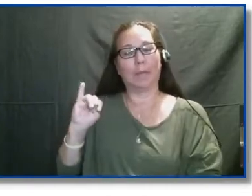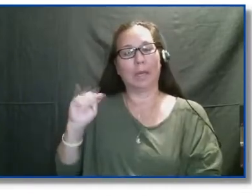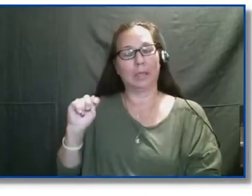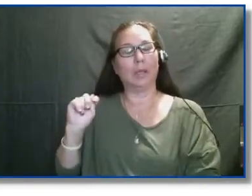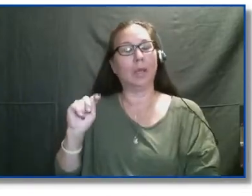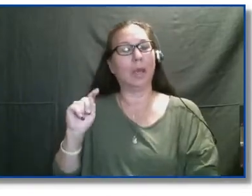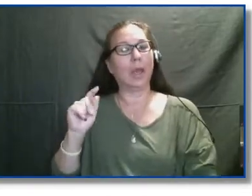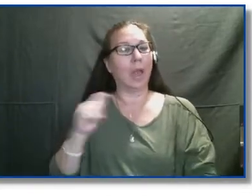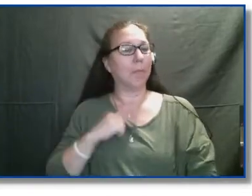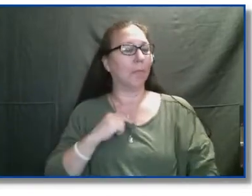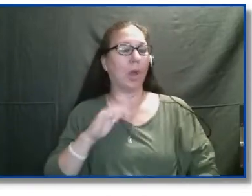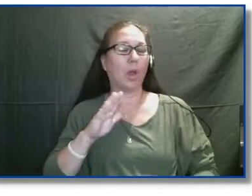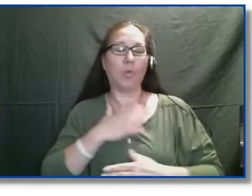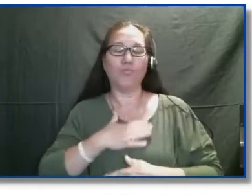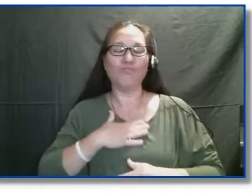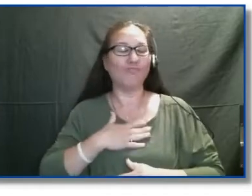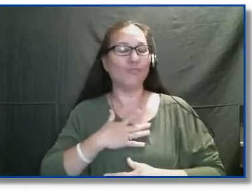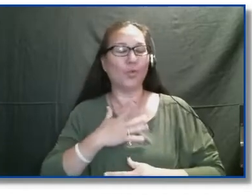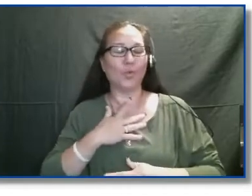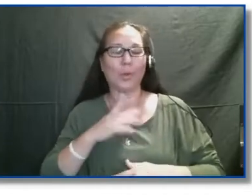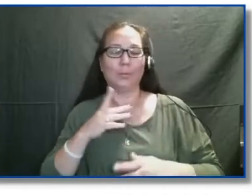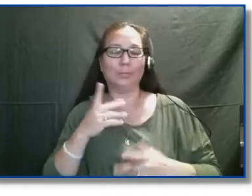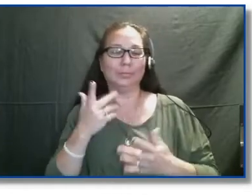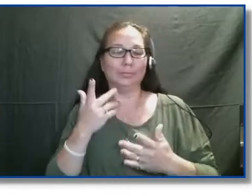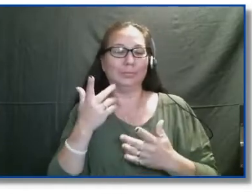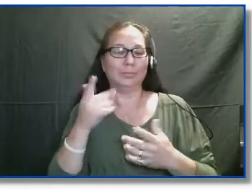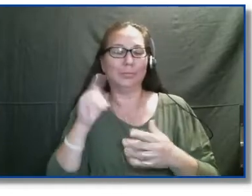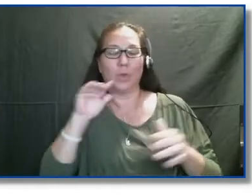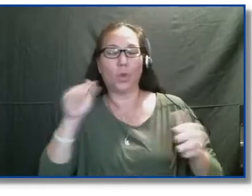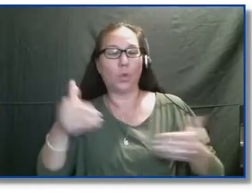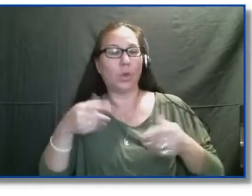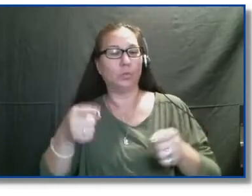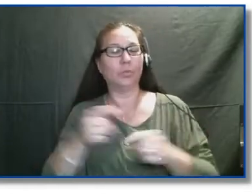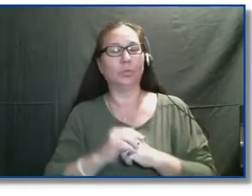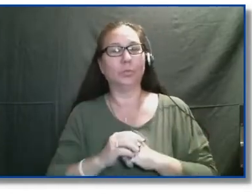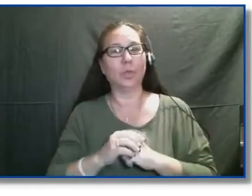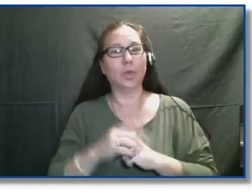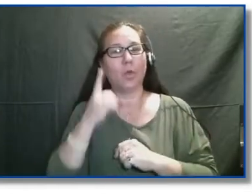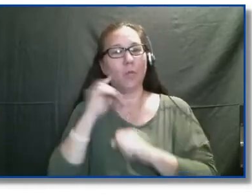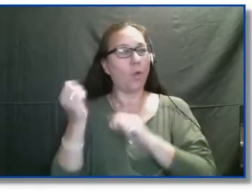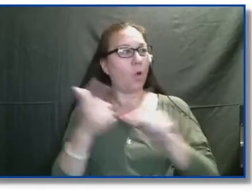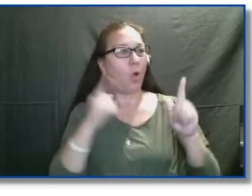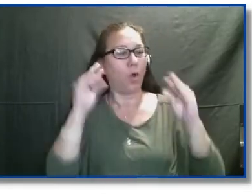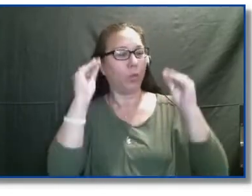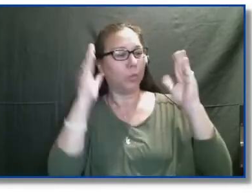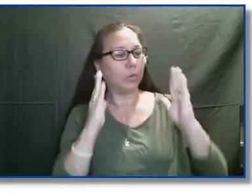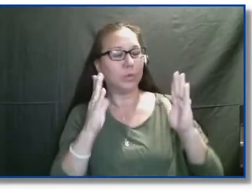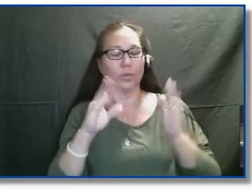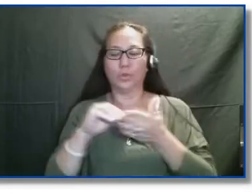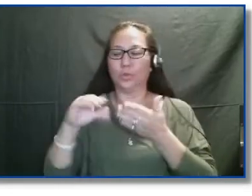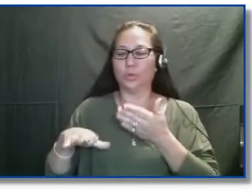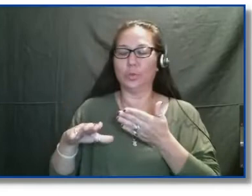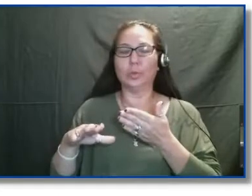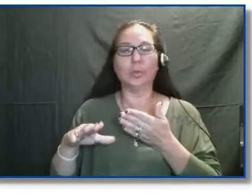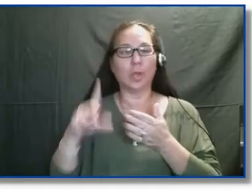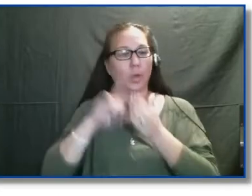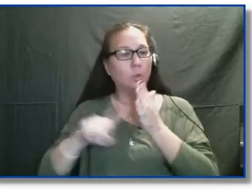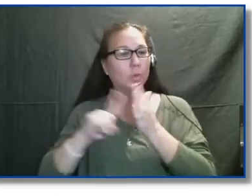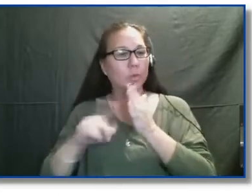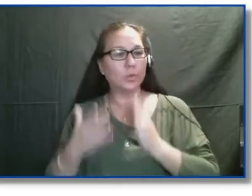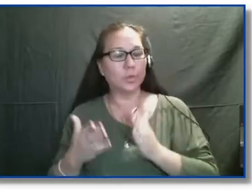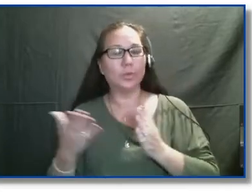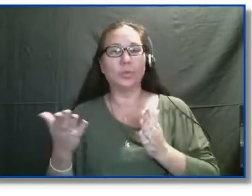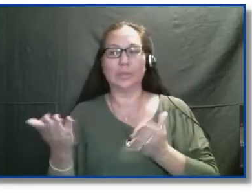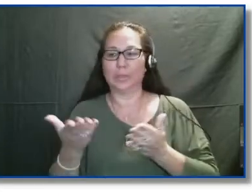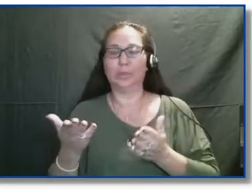you. And I know what a spectacularly busy week this is for all the professors and students and the researchers, so we're so glad to